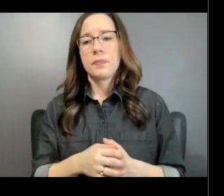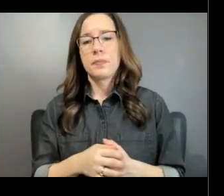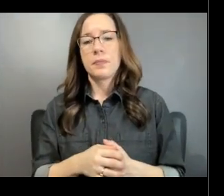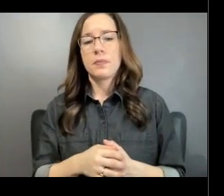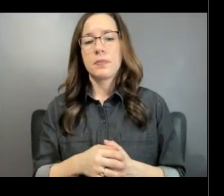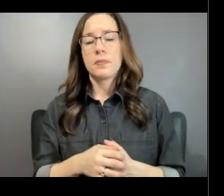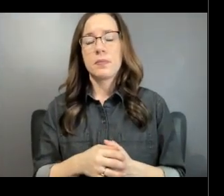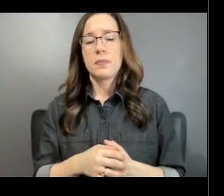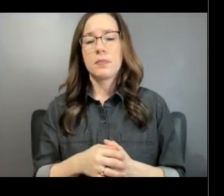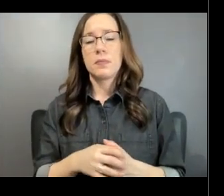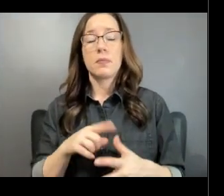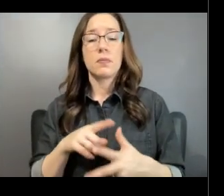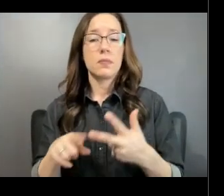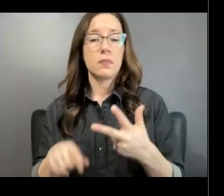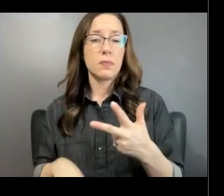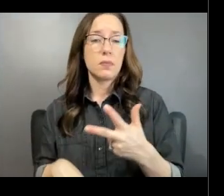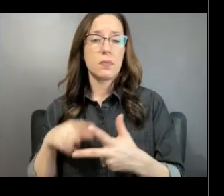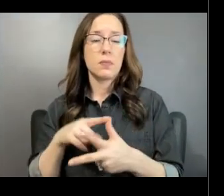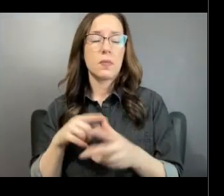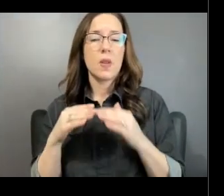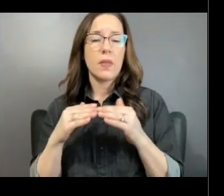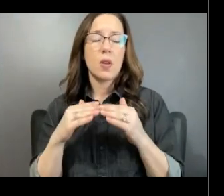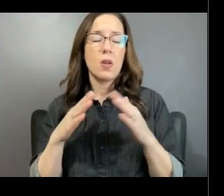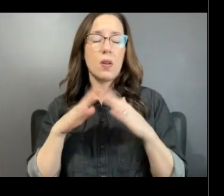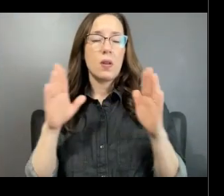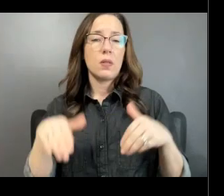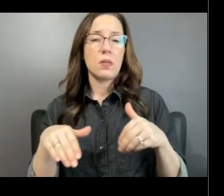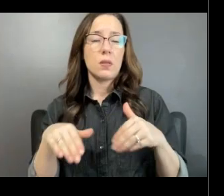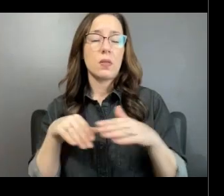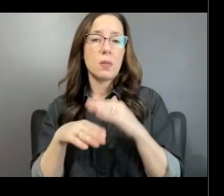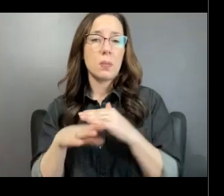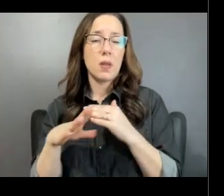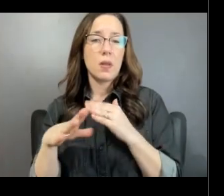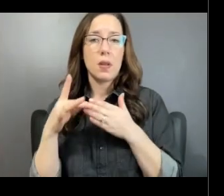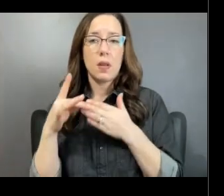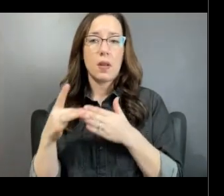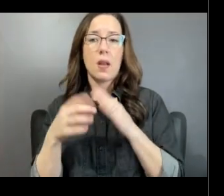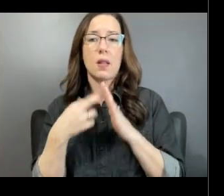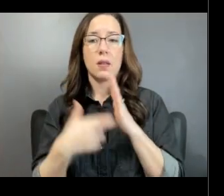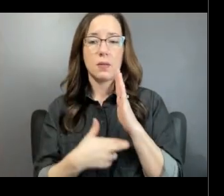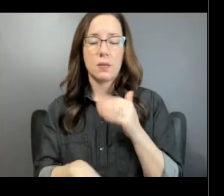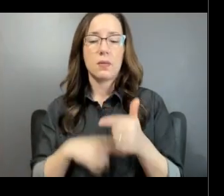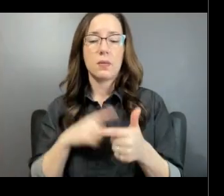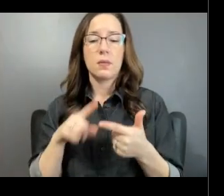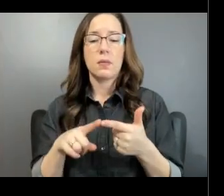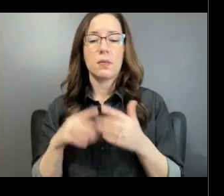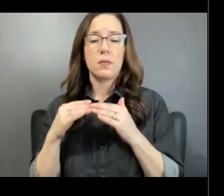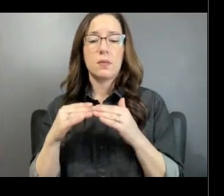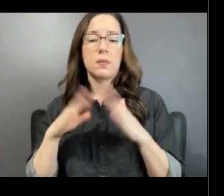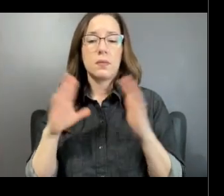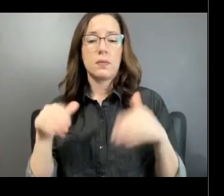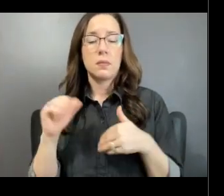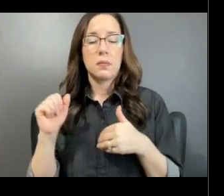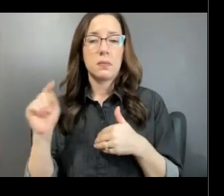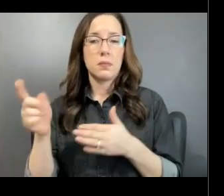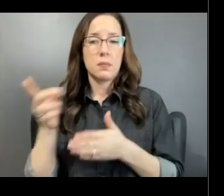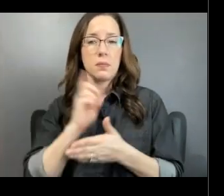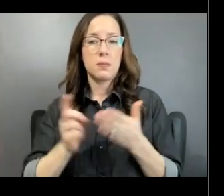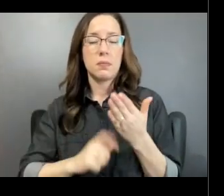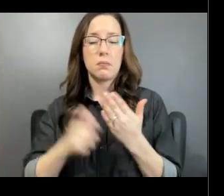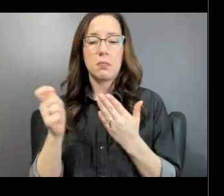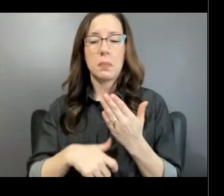include the Fair Housing Accessibility Guidelines, the Fair Housing Act Design